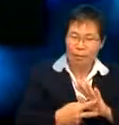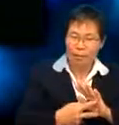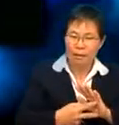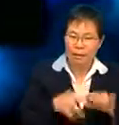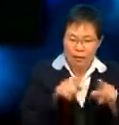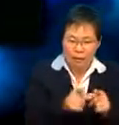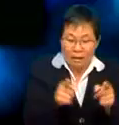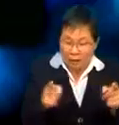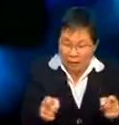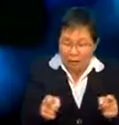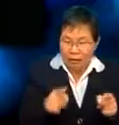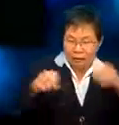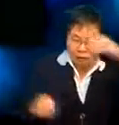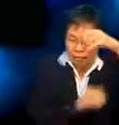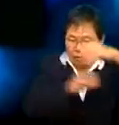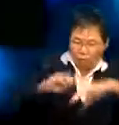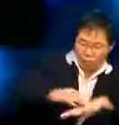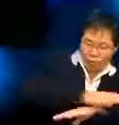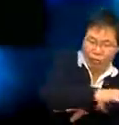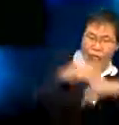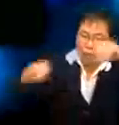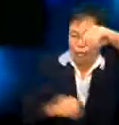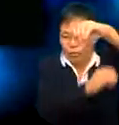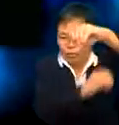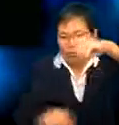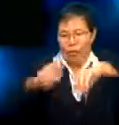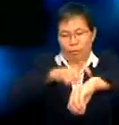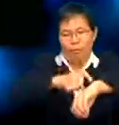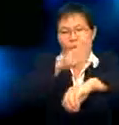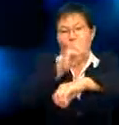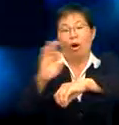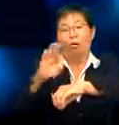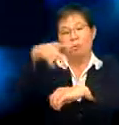pendulum affects the oscillation period of the pendulum.